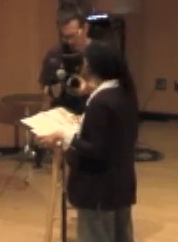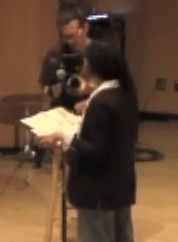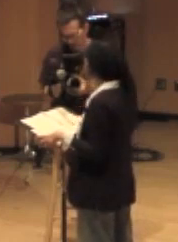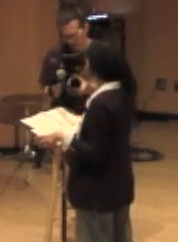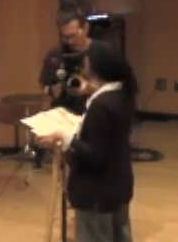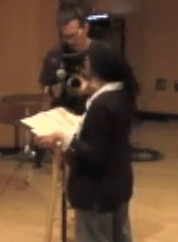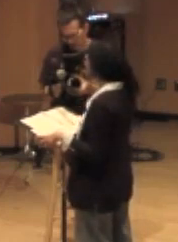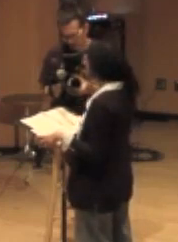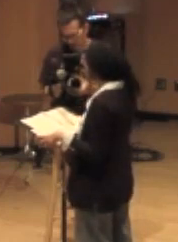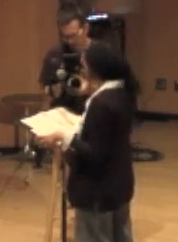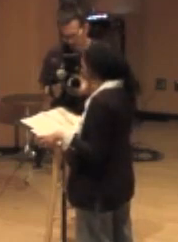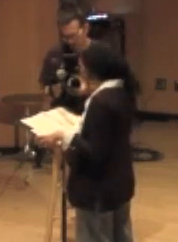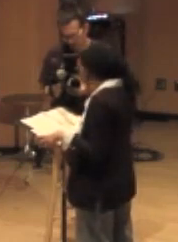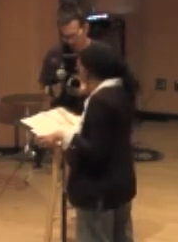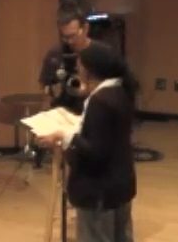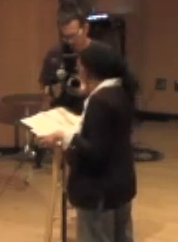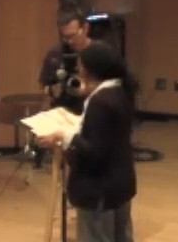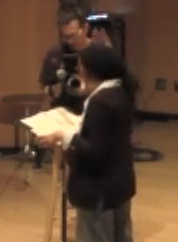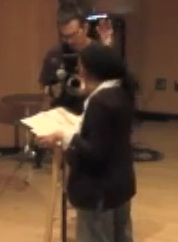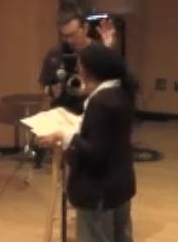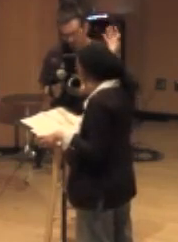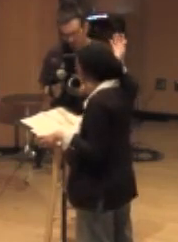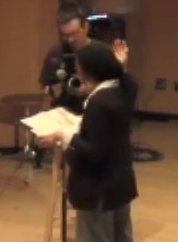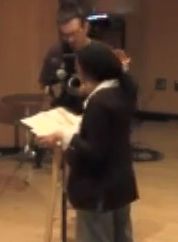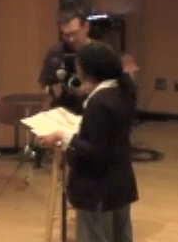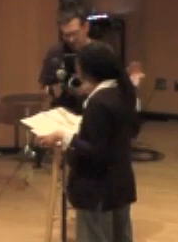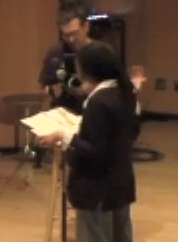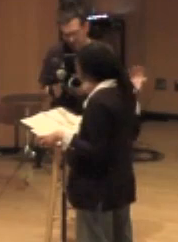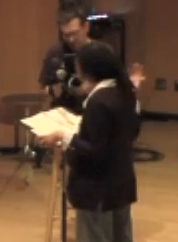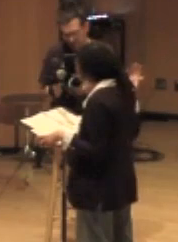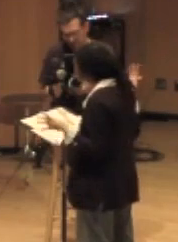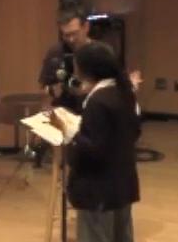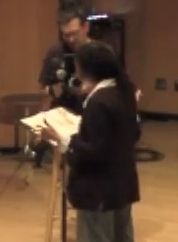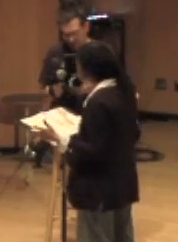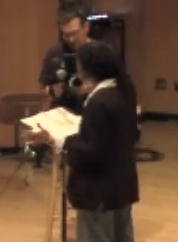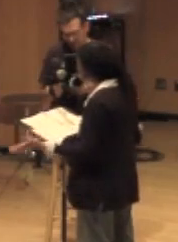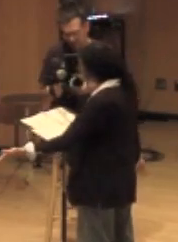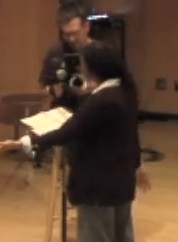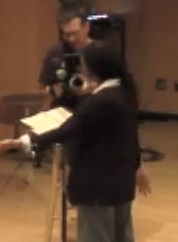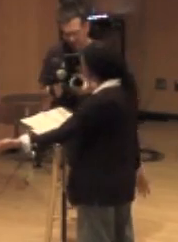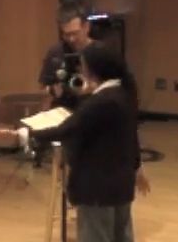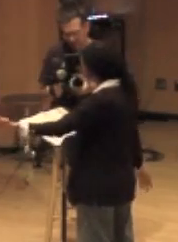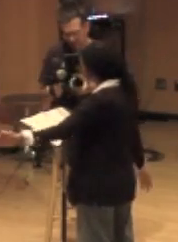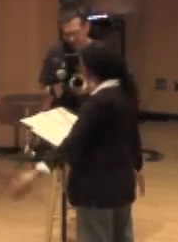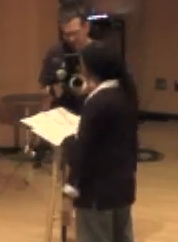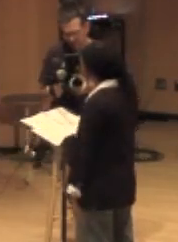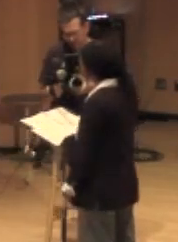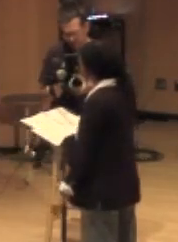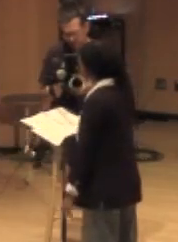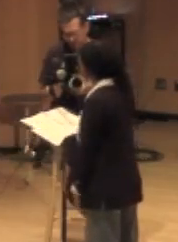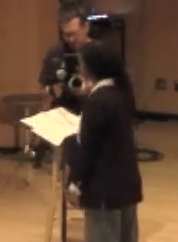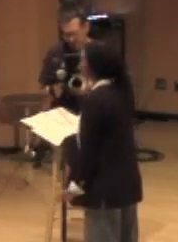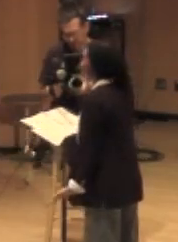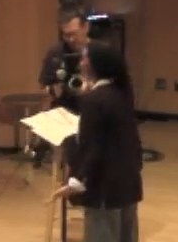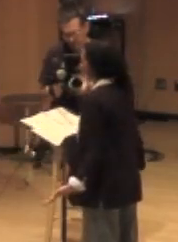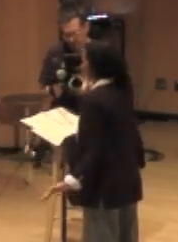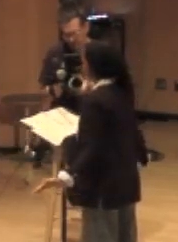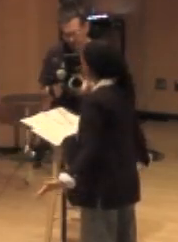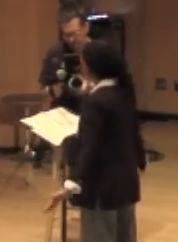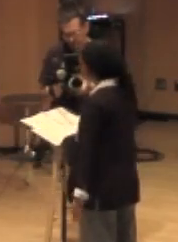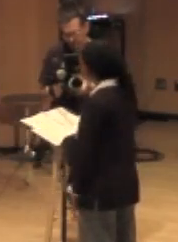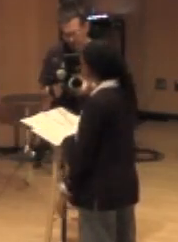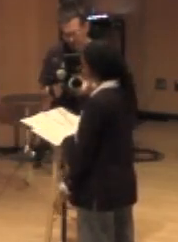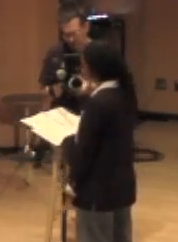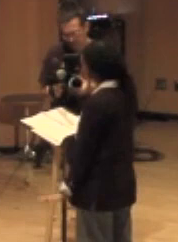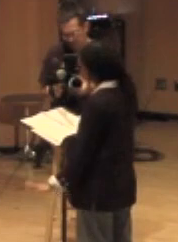be oh he's almost always out there on the water I don't know what it is maybe he doesn't want to be with